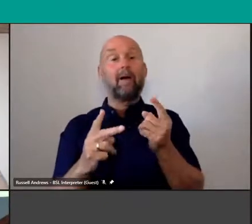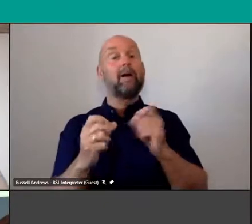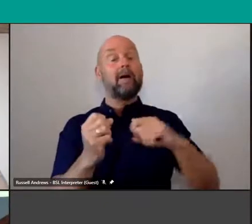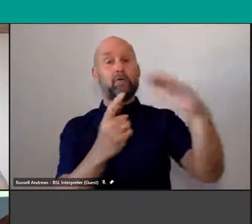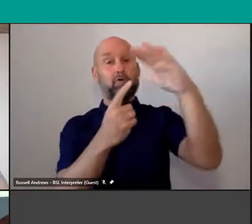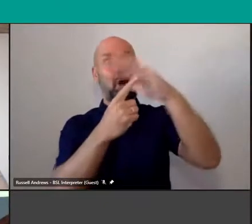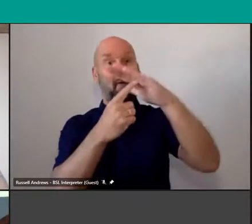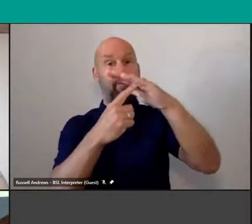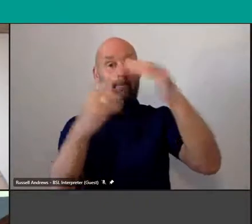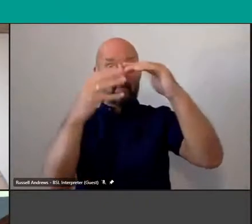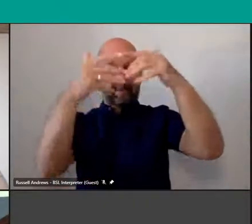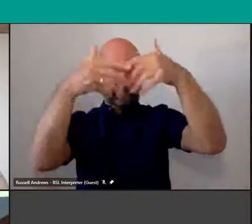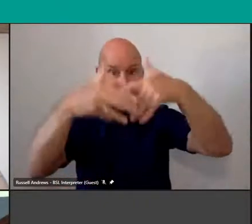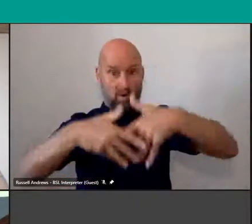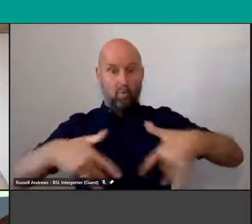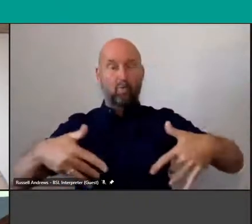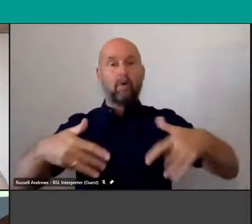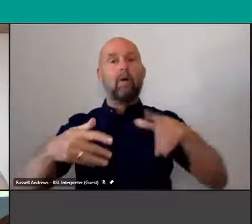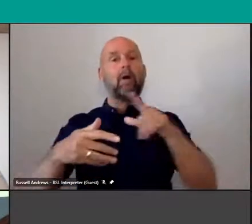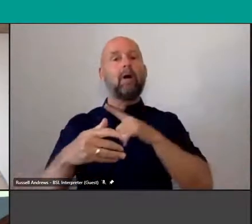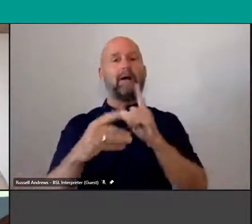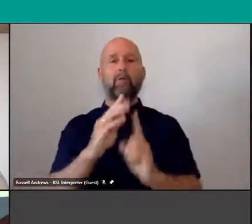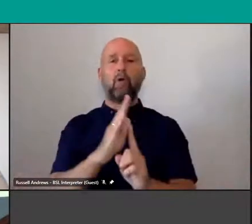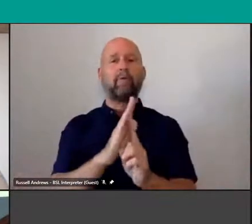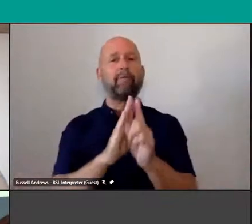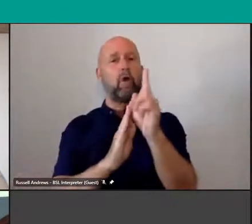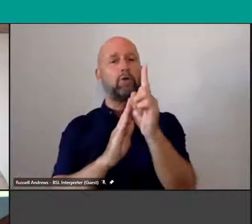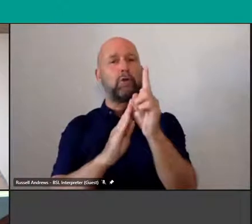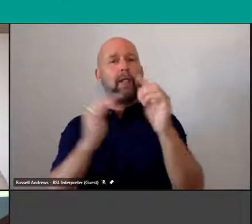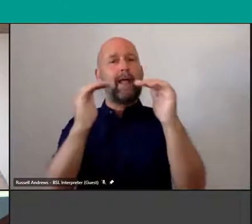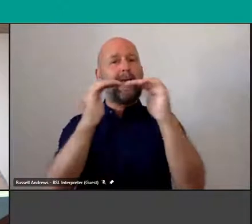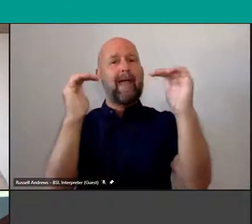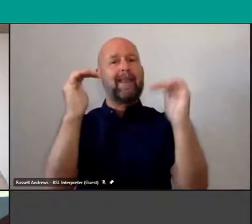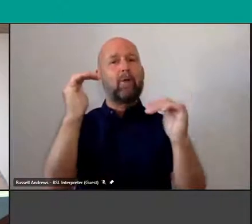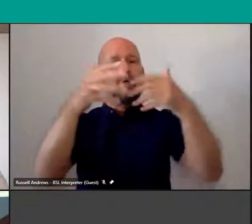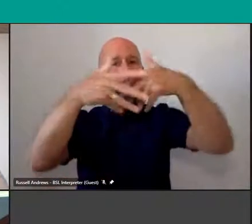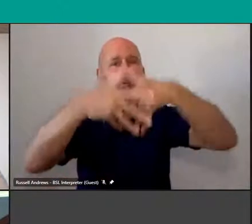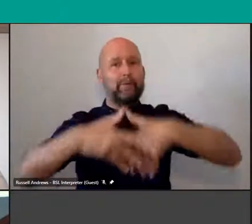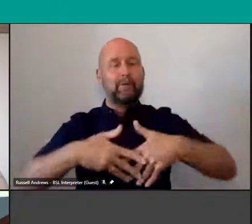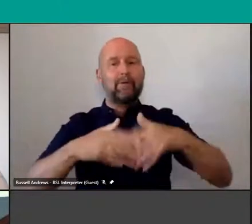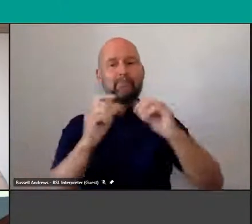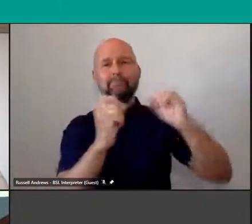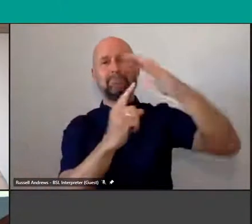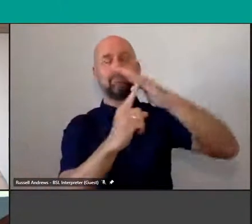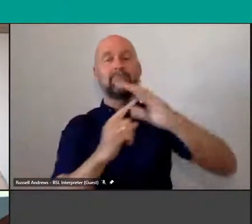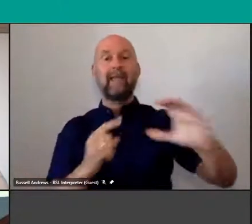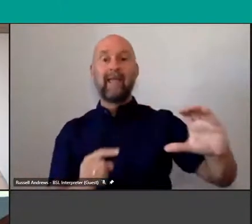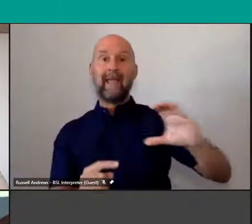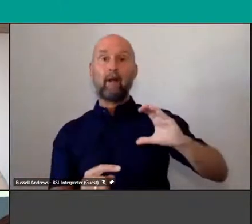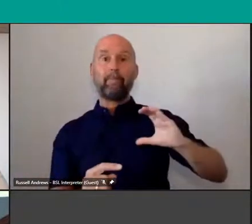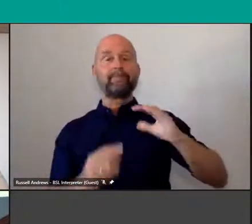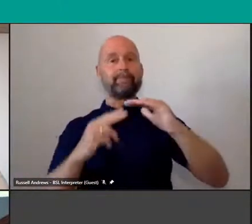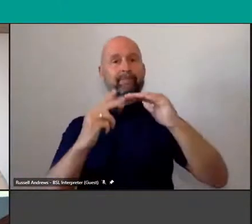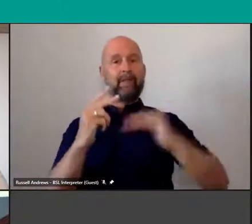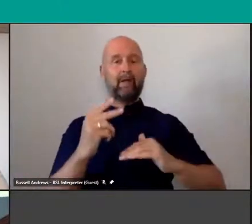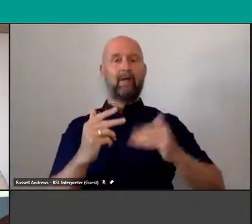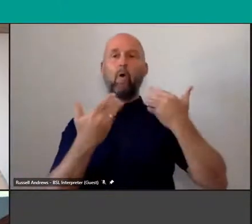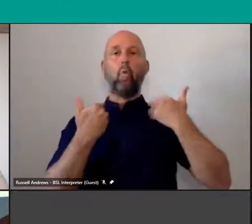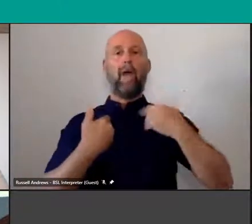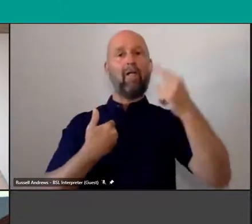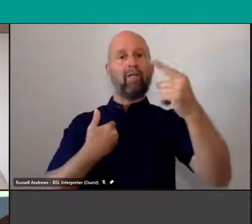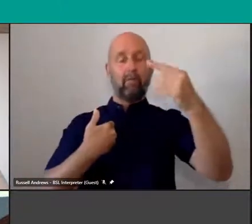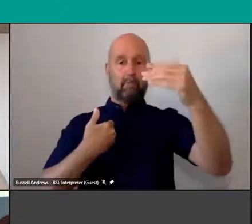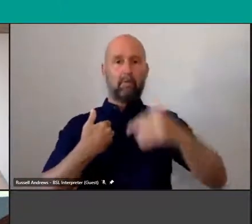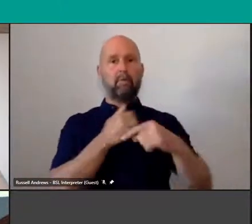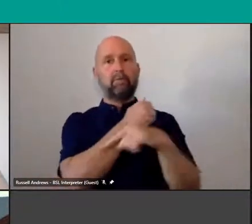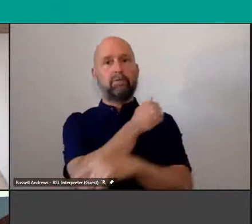bottom, what we call the vertical inequalities, inequalities of income and wealth, disparities in access to resources